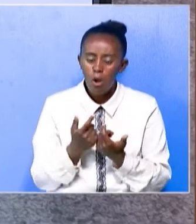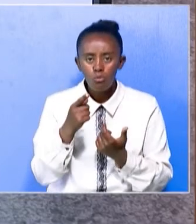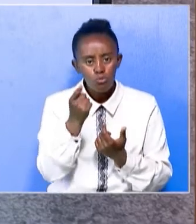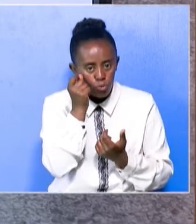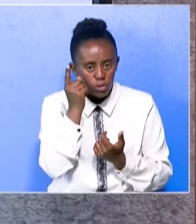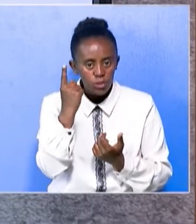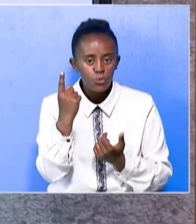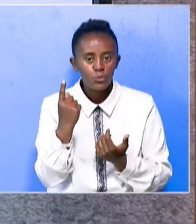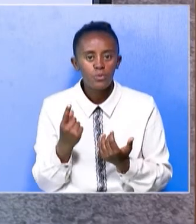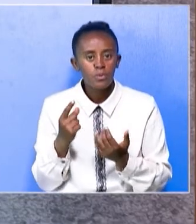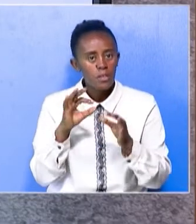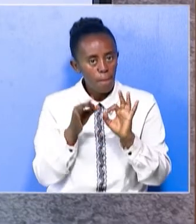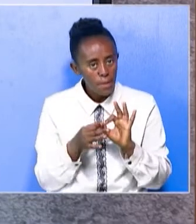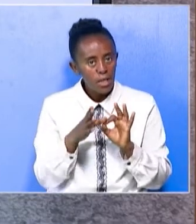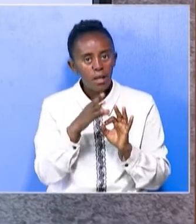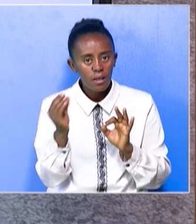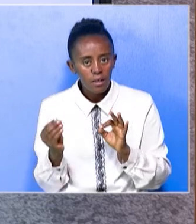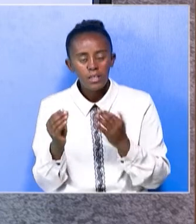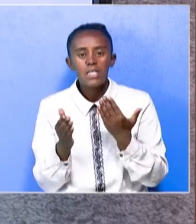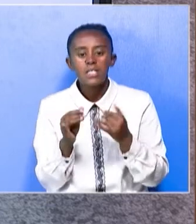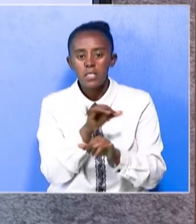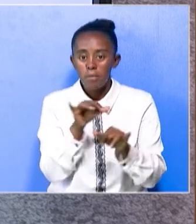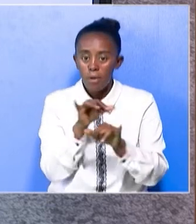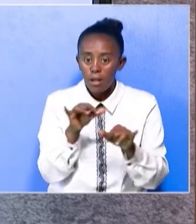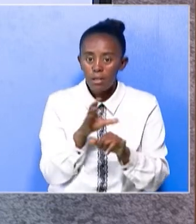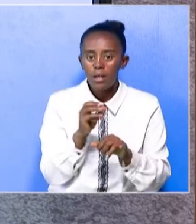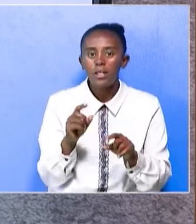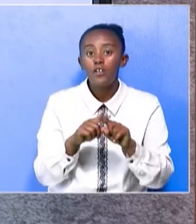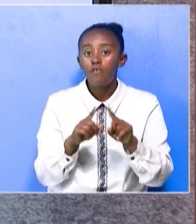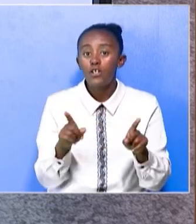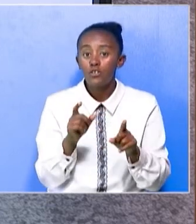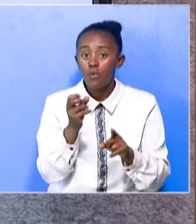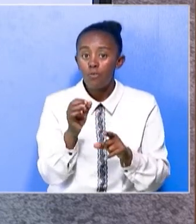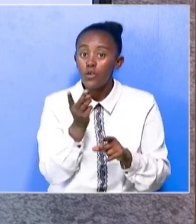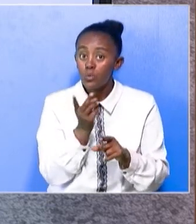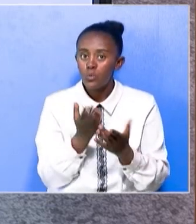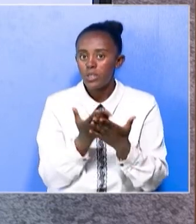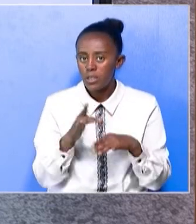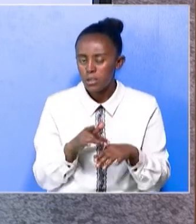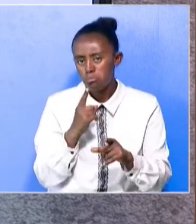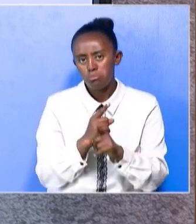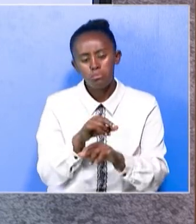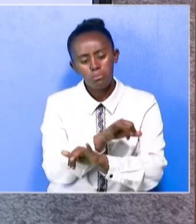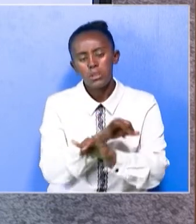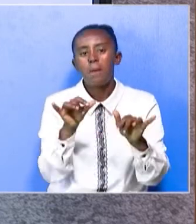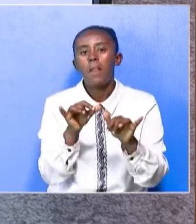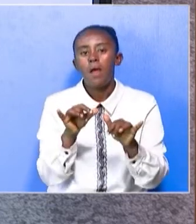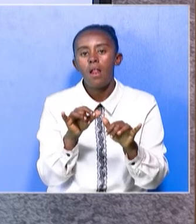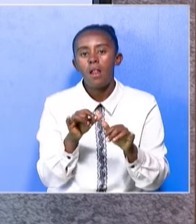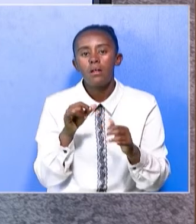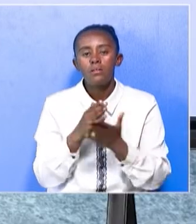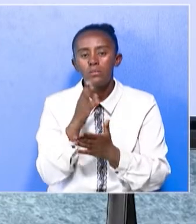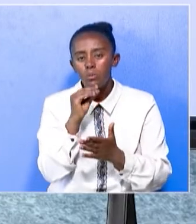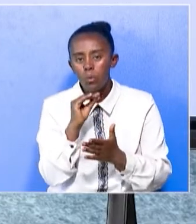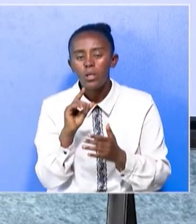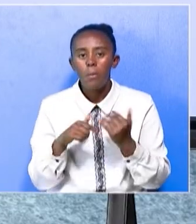understood the meaning and the similarity and the difference of the two tenses. Of course, they are both similar. They are talking about